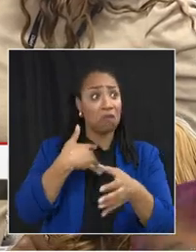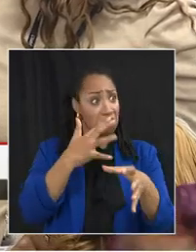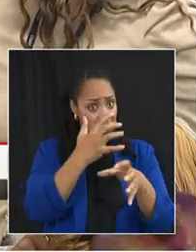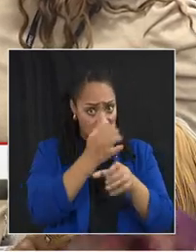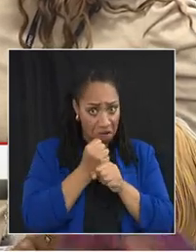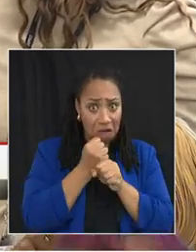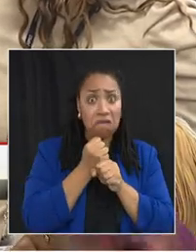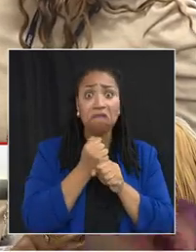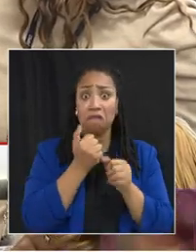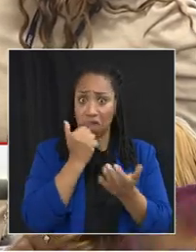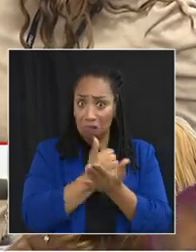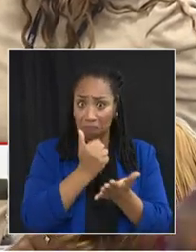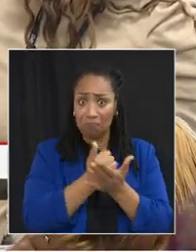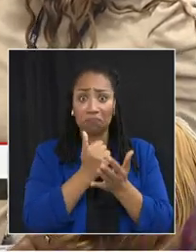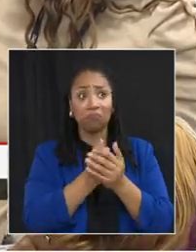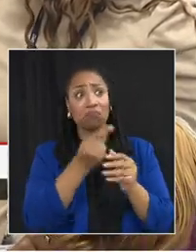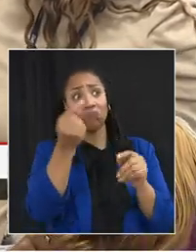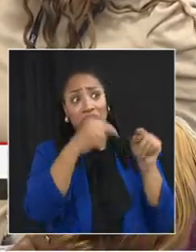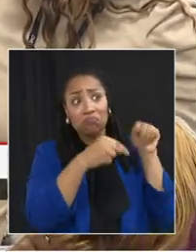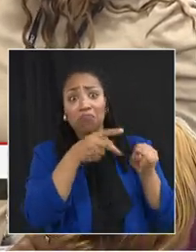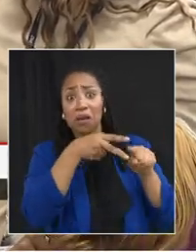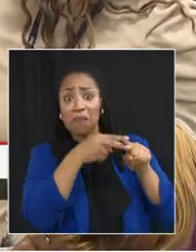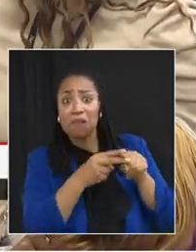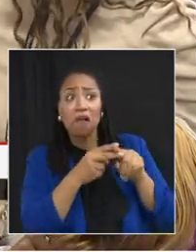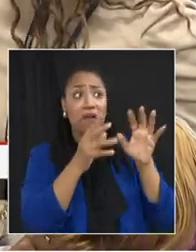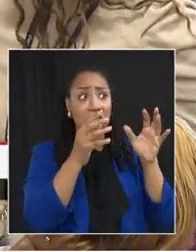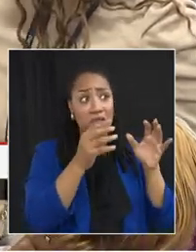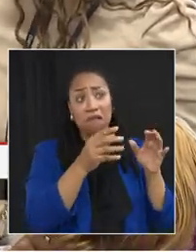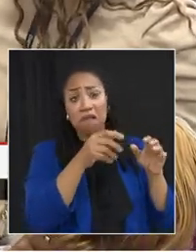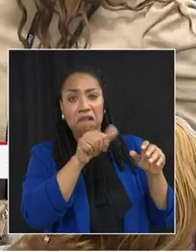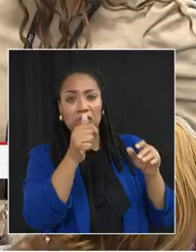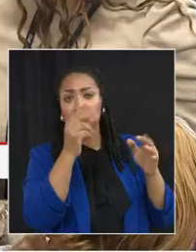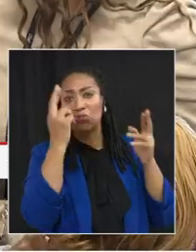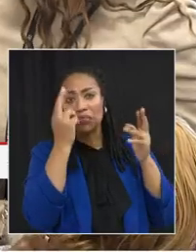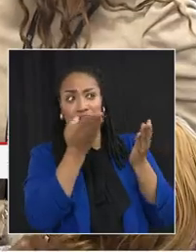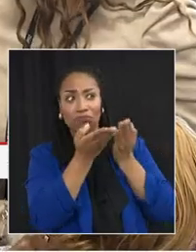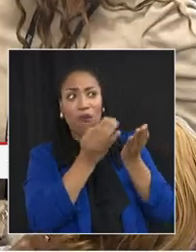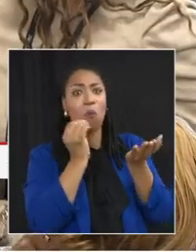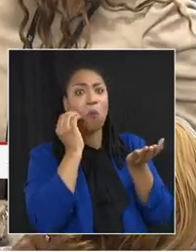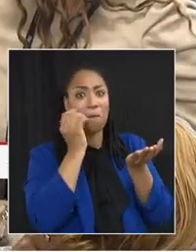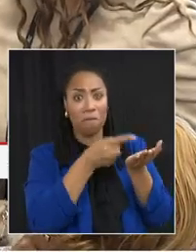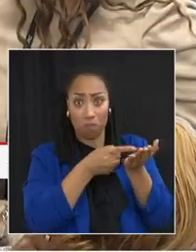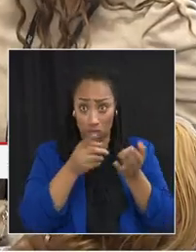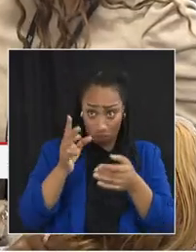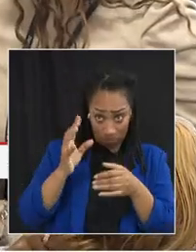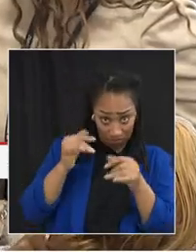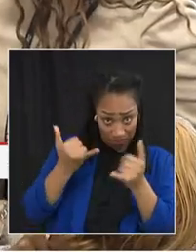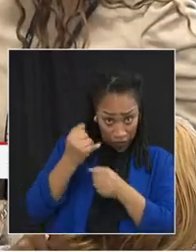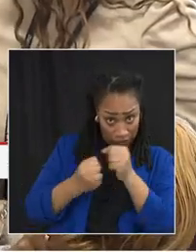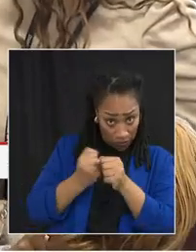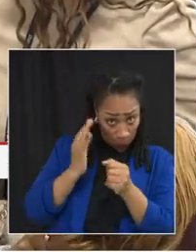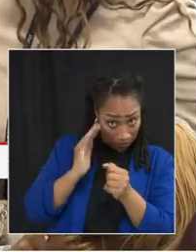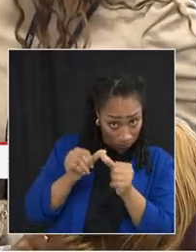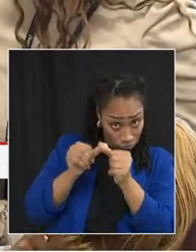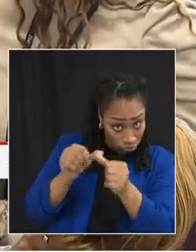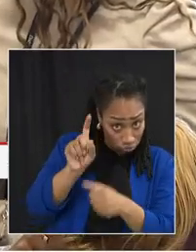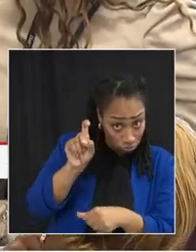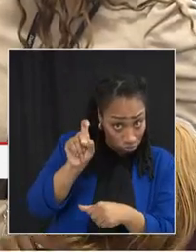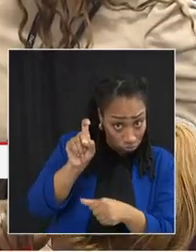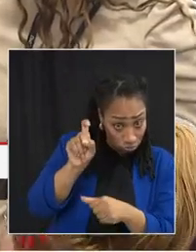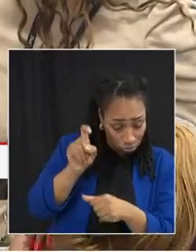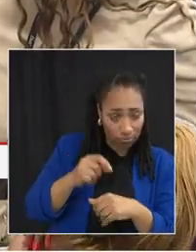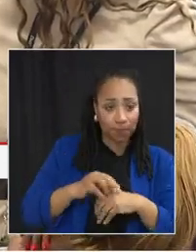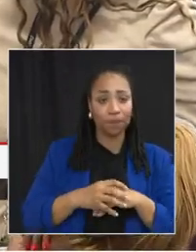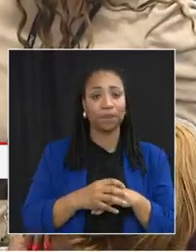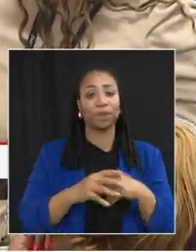for the second time? That's my first question. And the second question is, if seniors